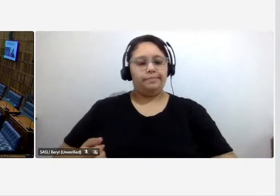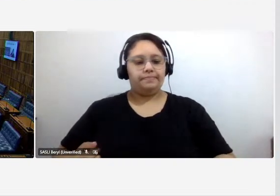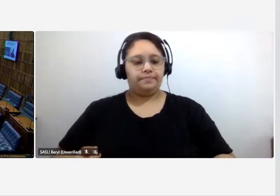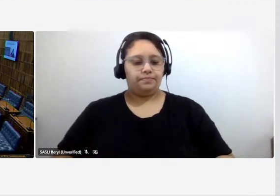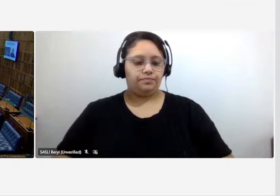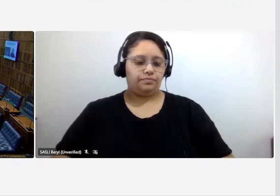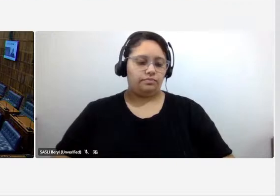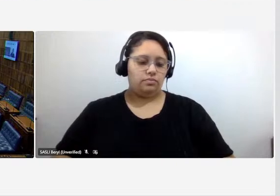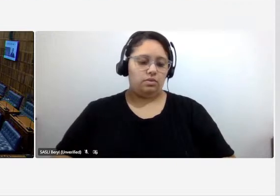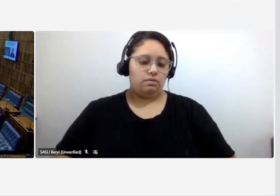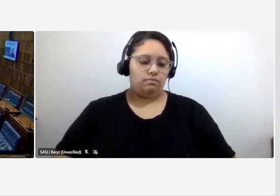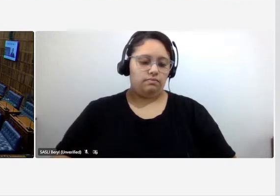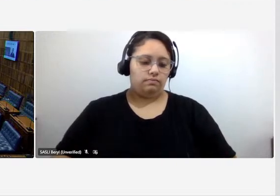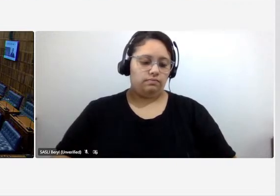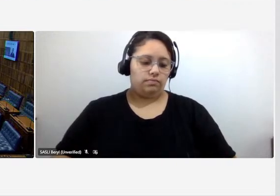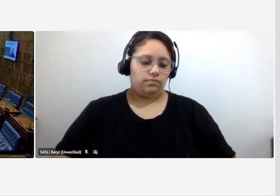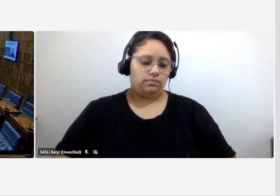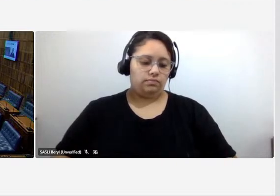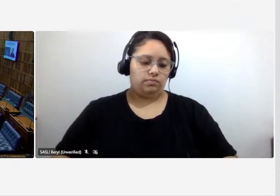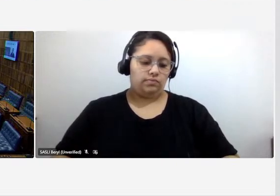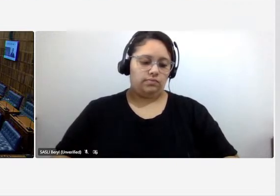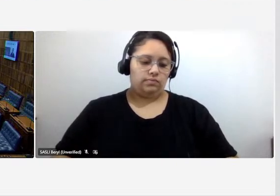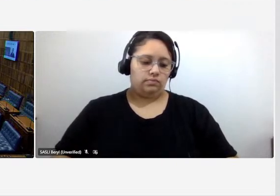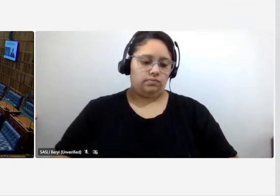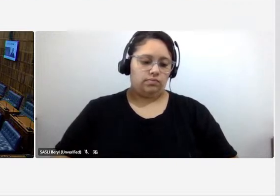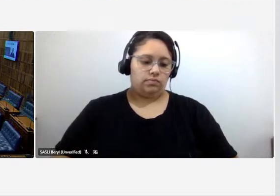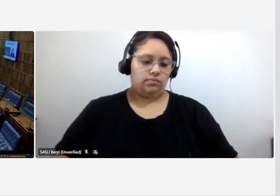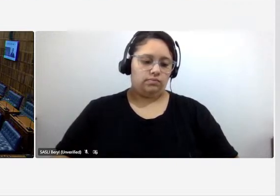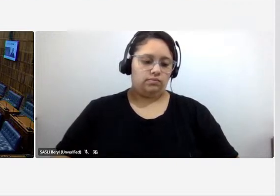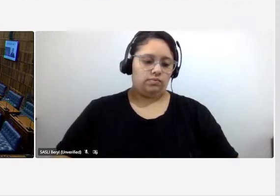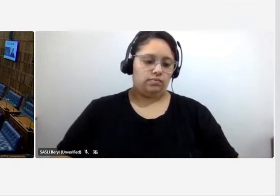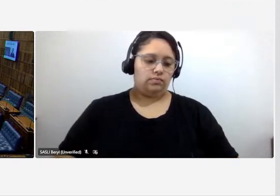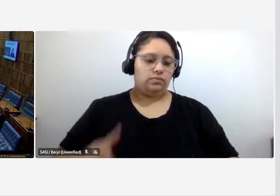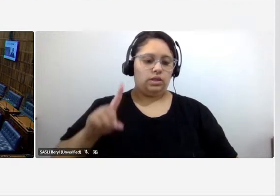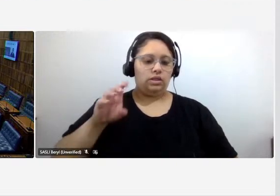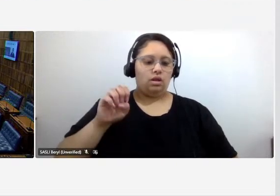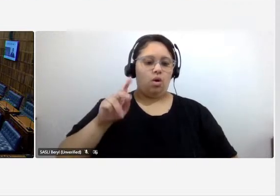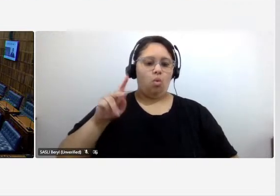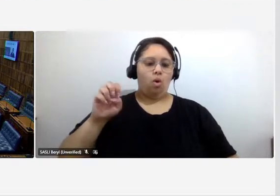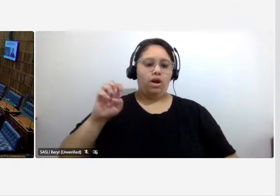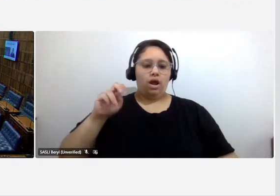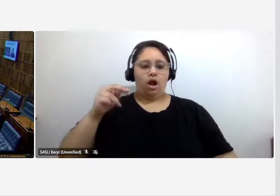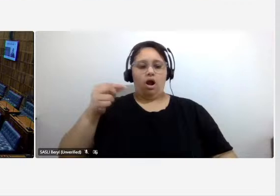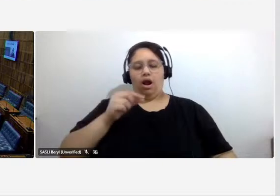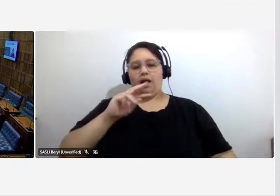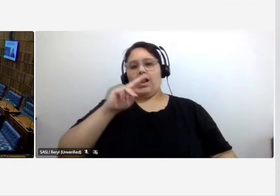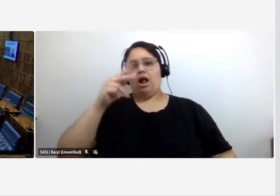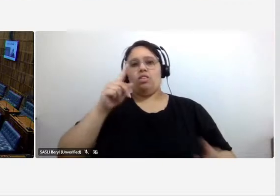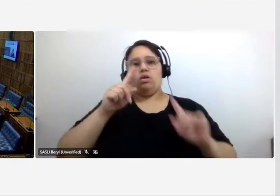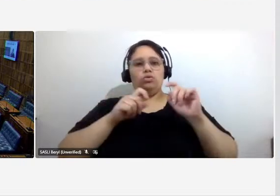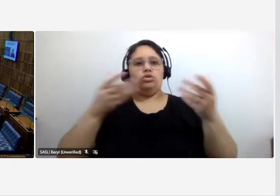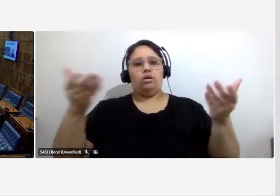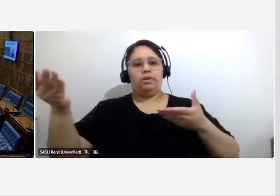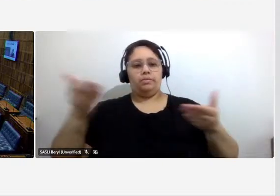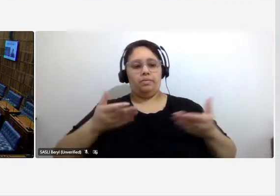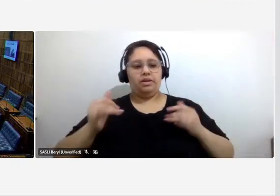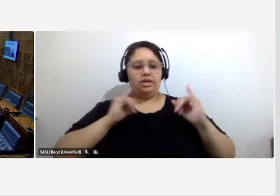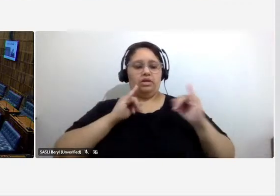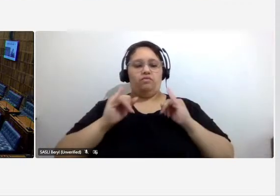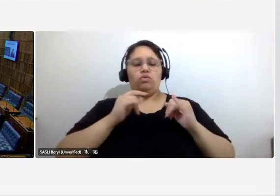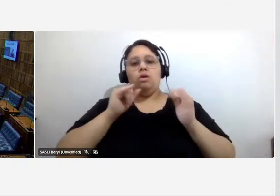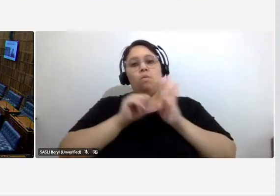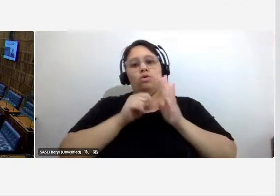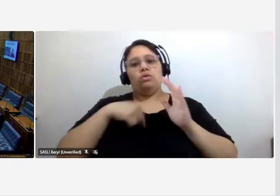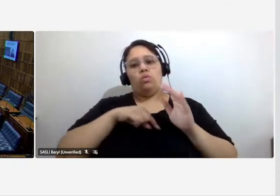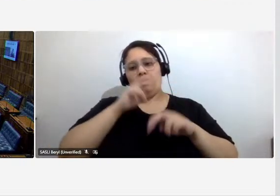Koning and others working together with the sport federations, getting the questionnaires, interviewing them. It's important for us to have an